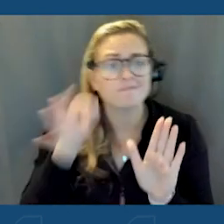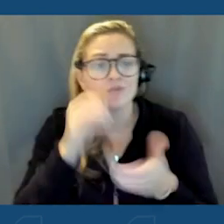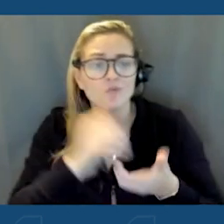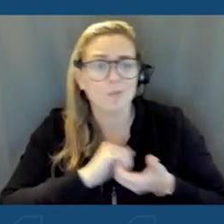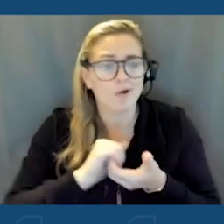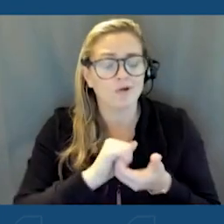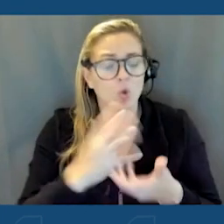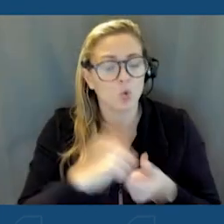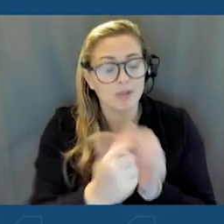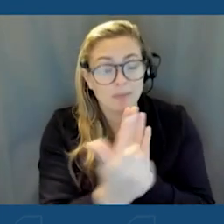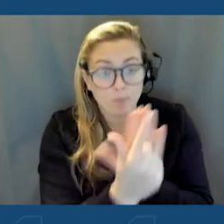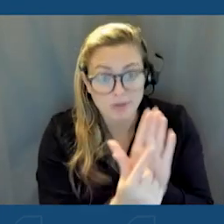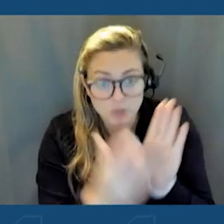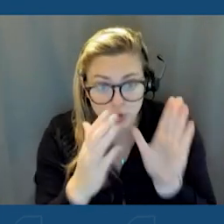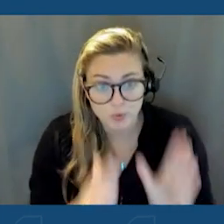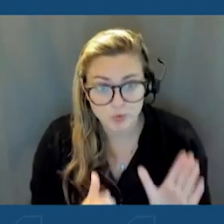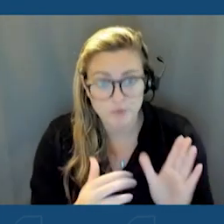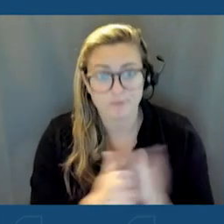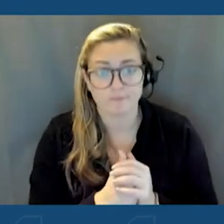prosecutors.